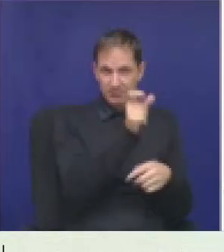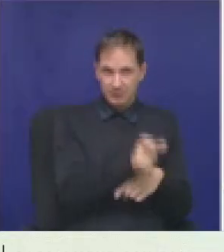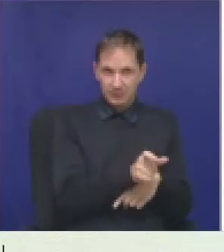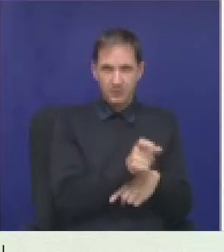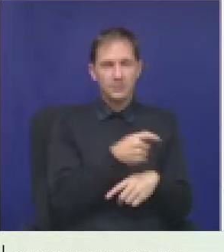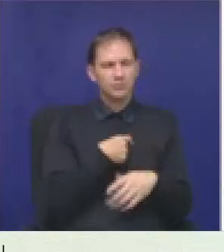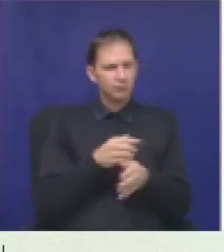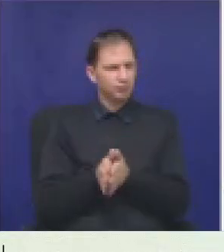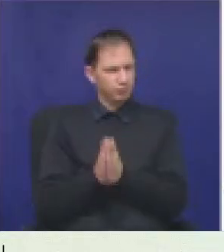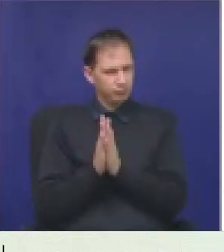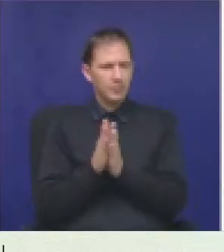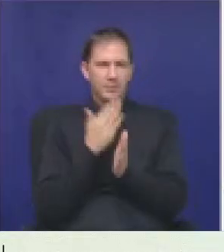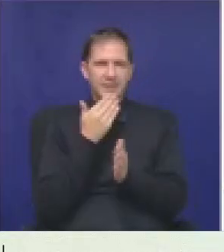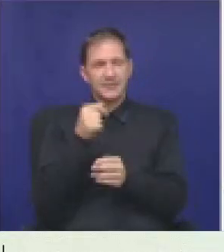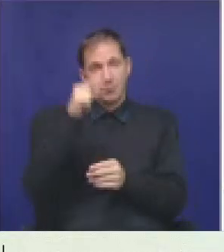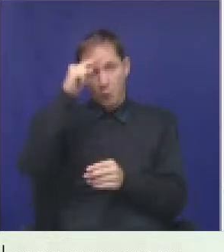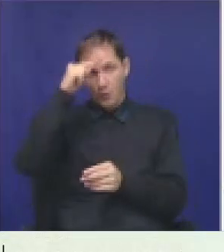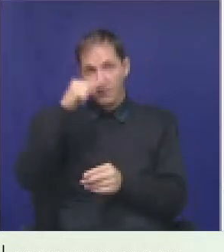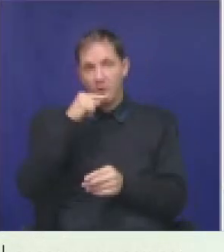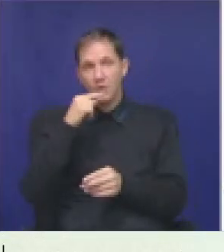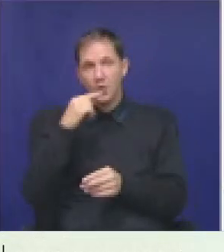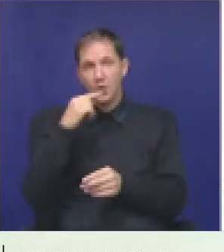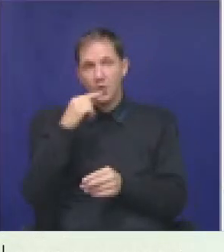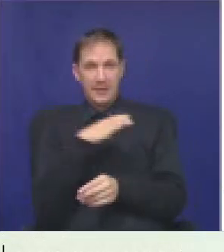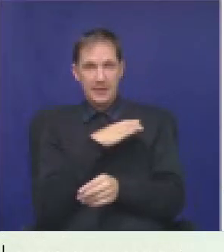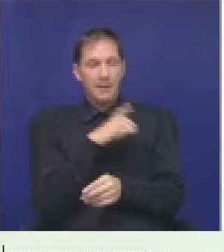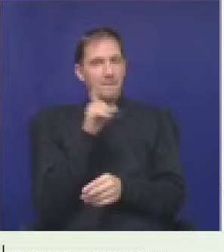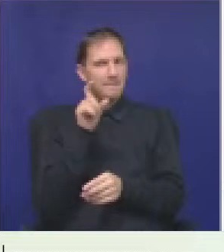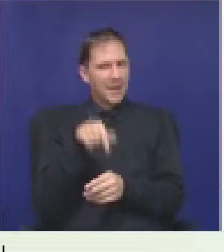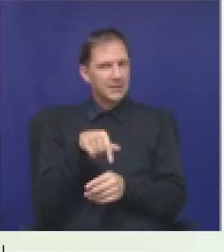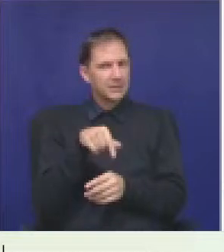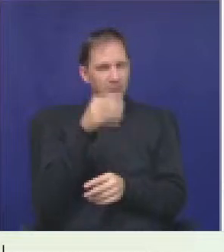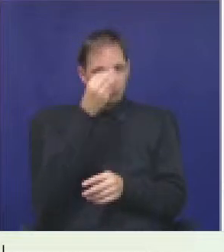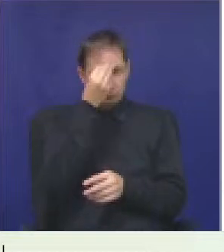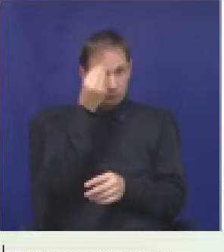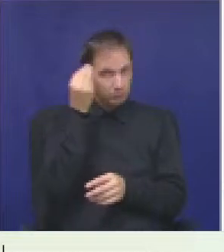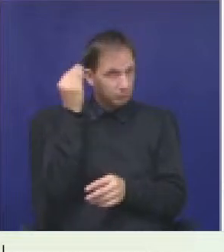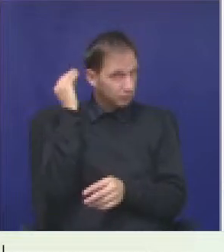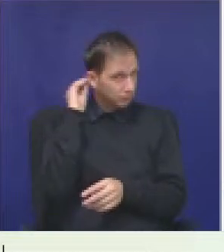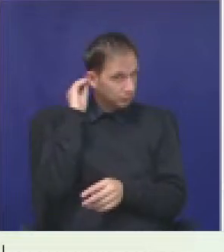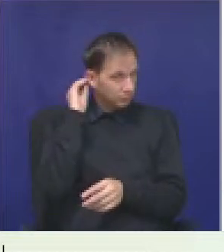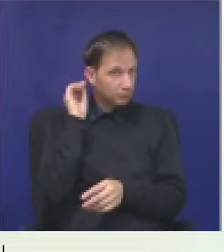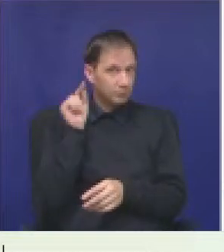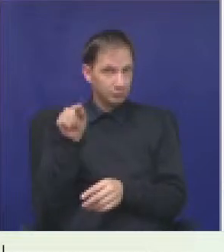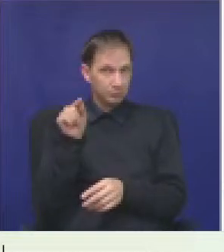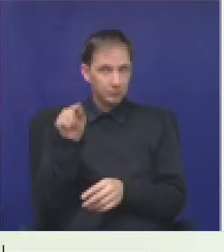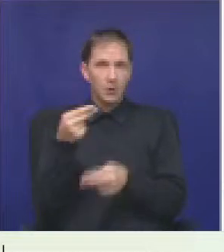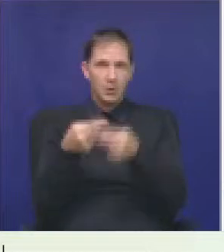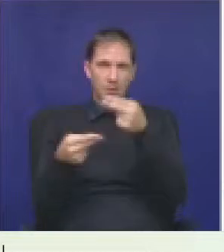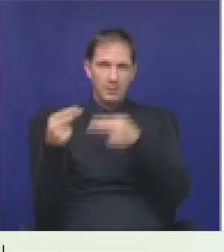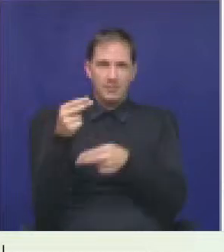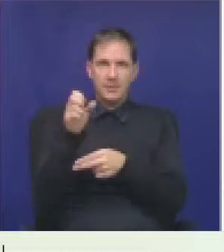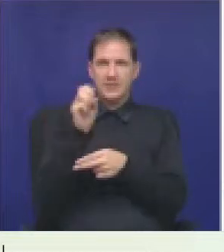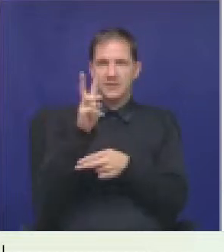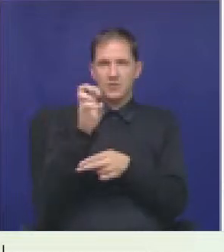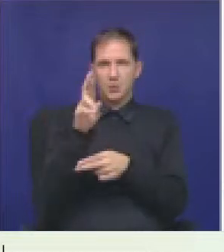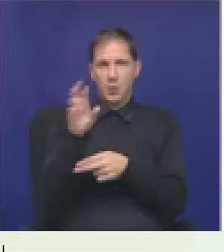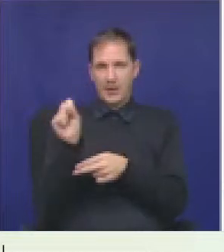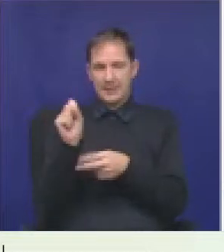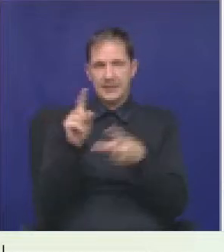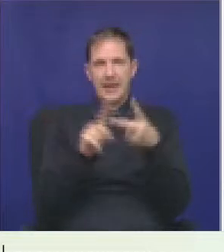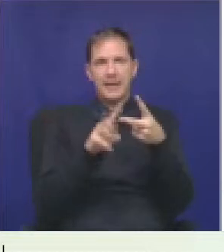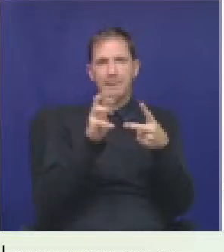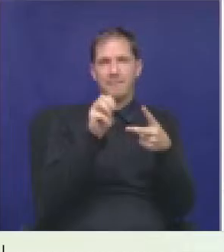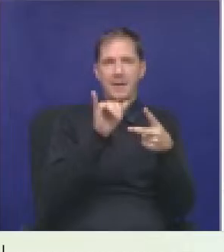request that this Portfolio Committee take into heed the guidance provided by Honorable Swartz and Honorable Maimane, in